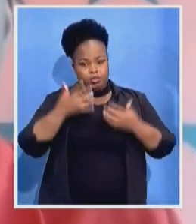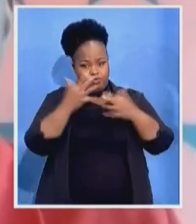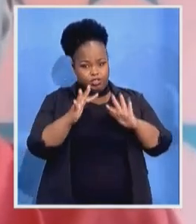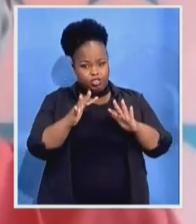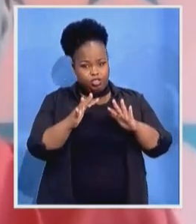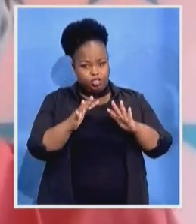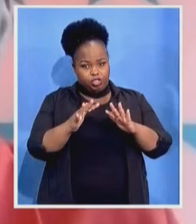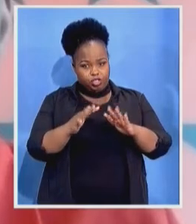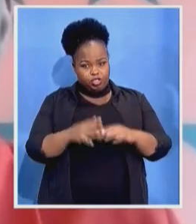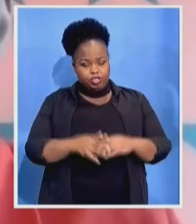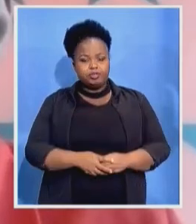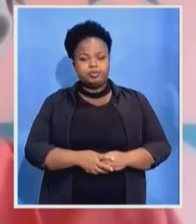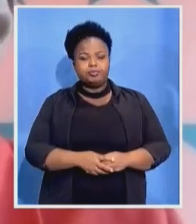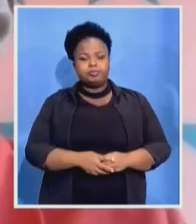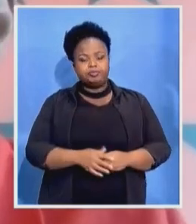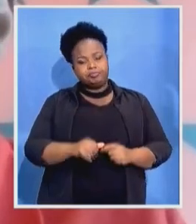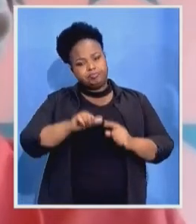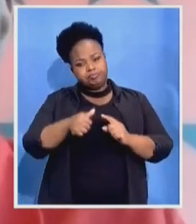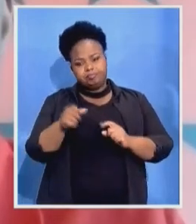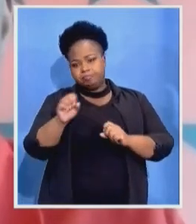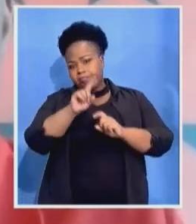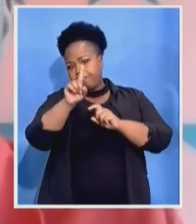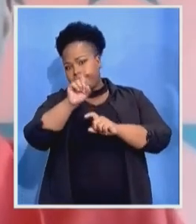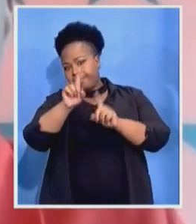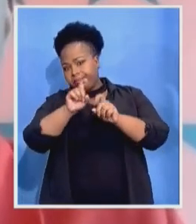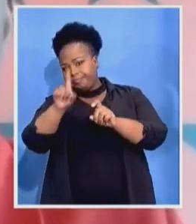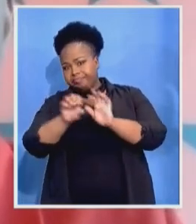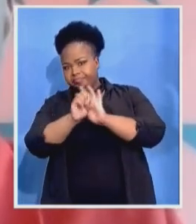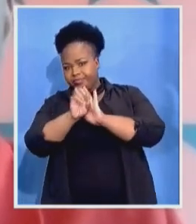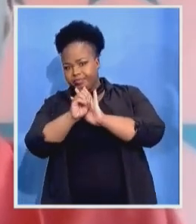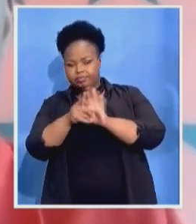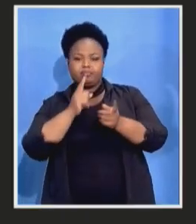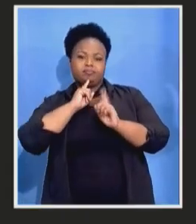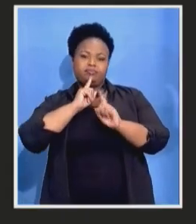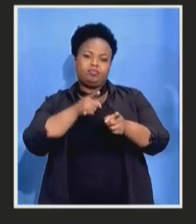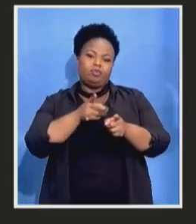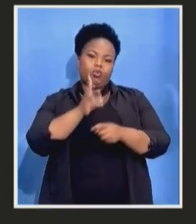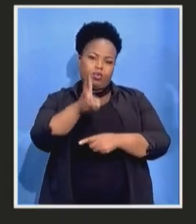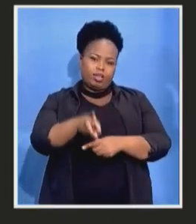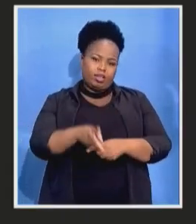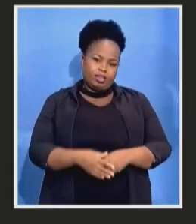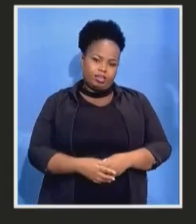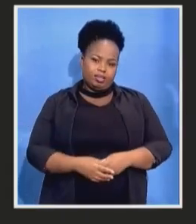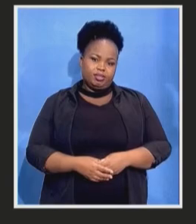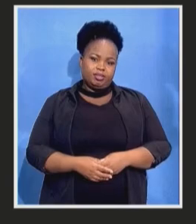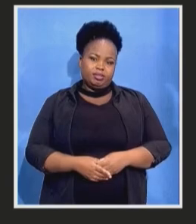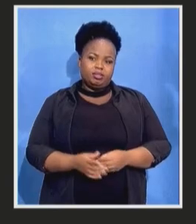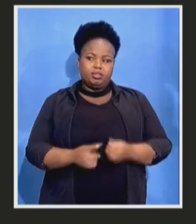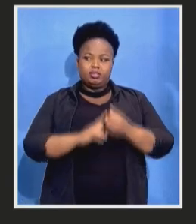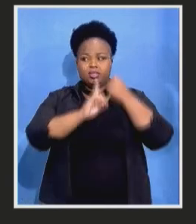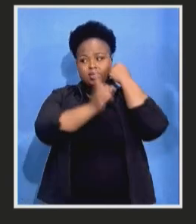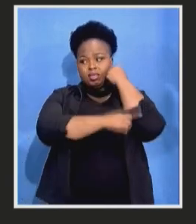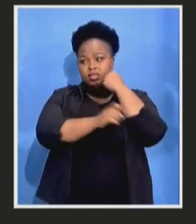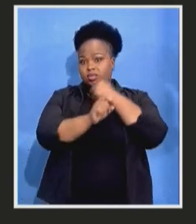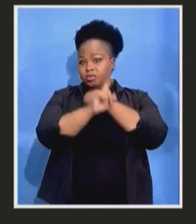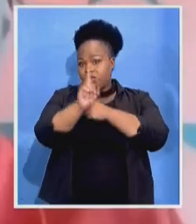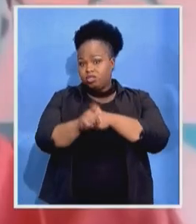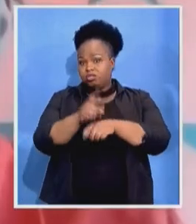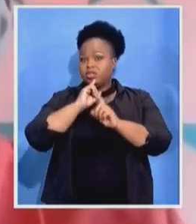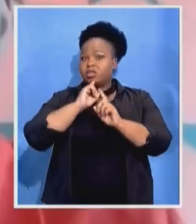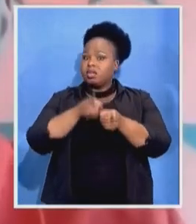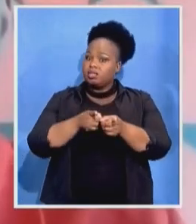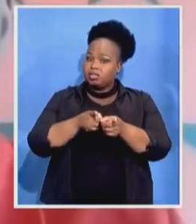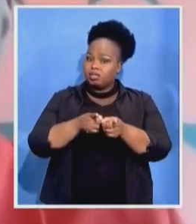and answer them. After answering the last question, we will switch over to a